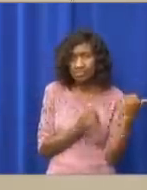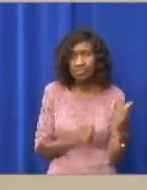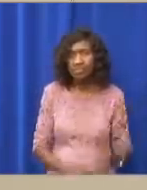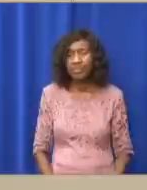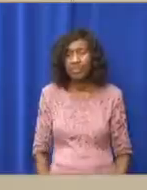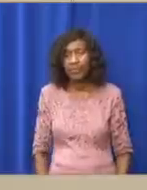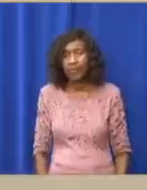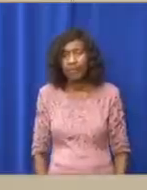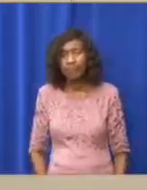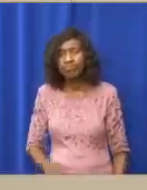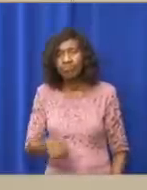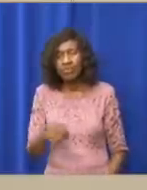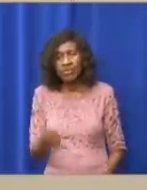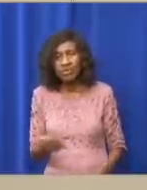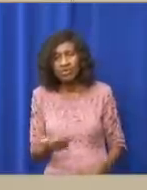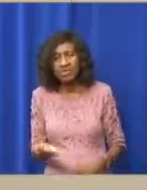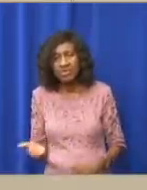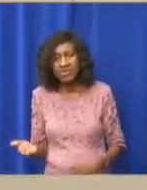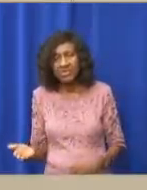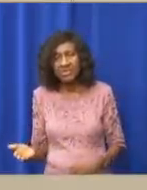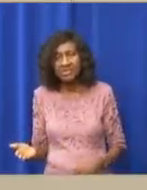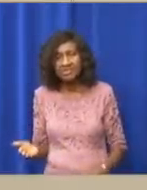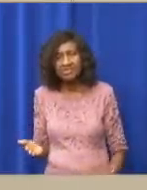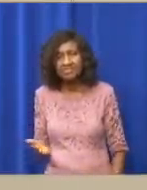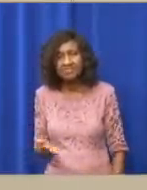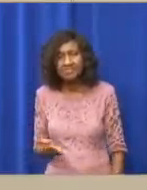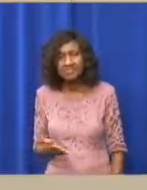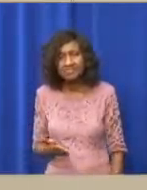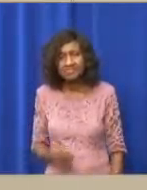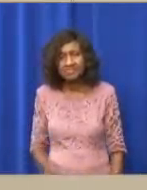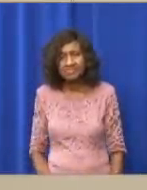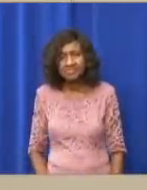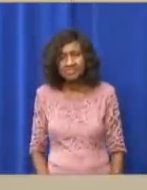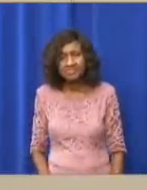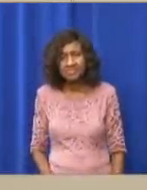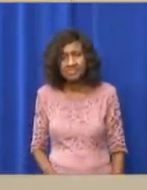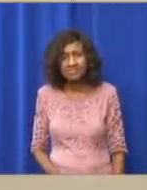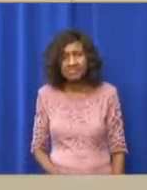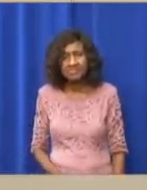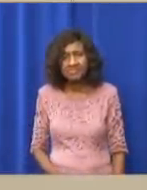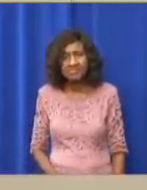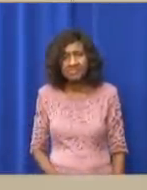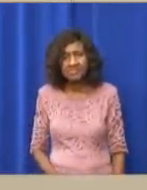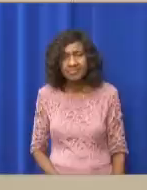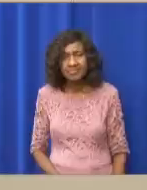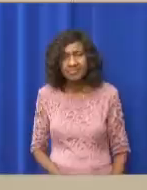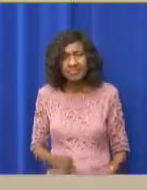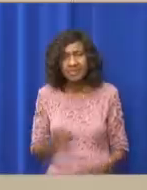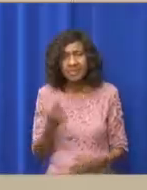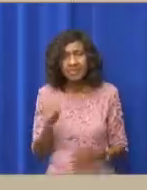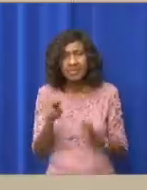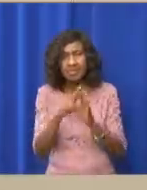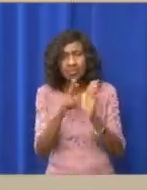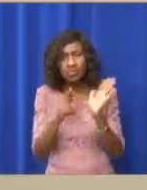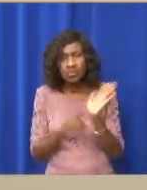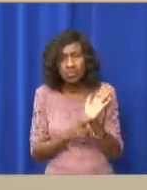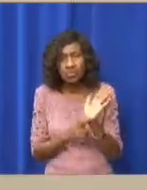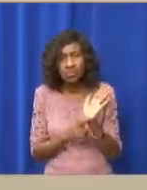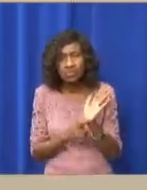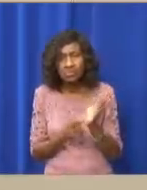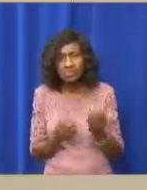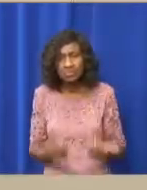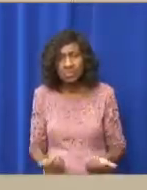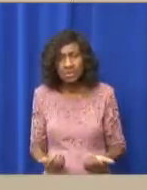The other point I want to make, which I didn't make at all, was about the regulations now allow